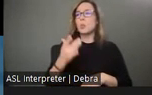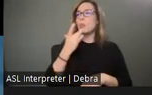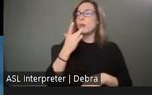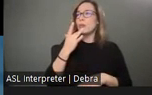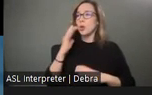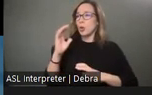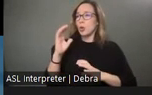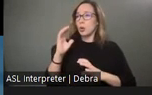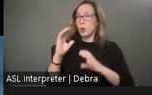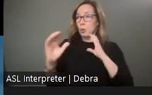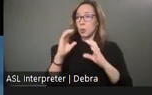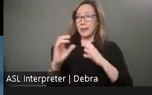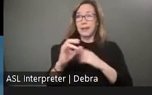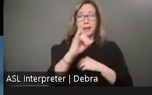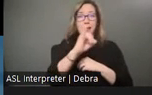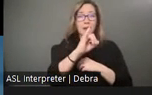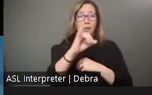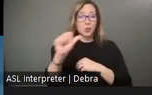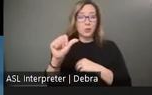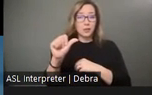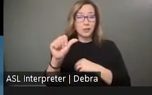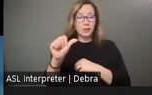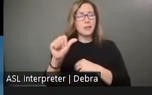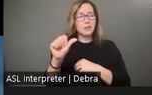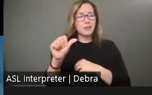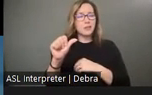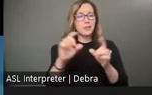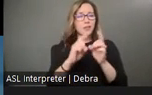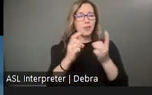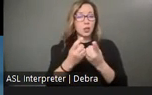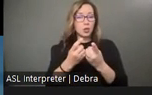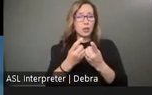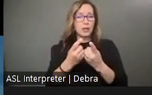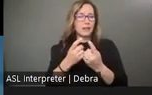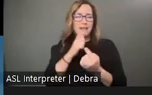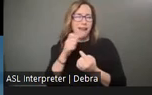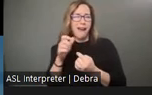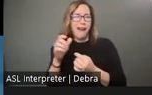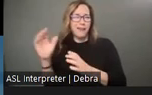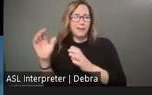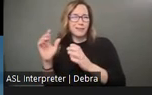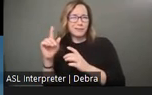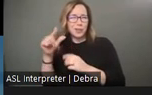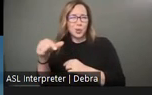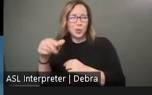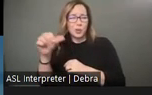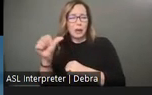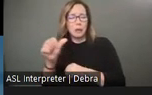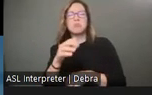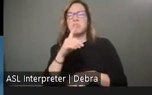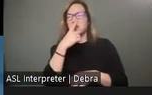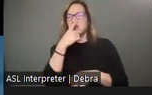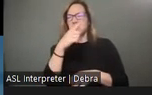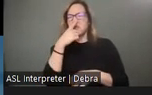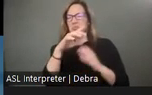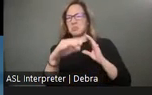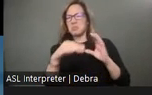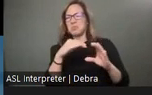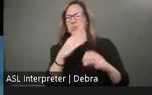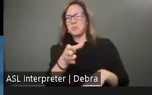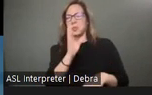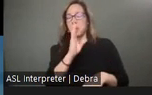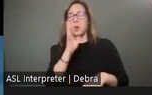FEMA's Individual Assistance Division outside of the question and answer box, we invite you to email us directly. Our staff will drop the email address